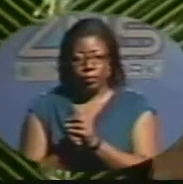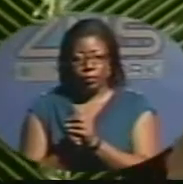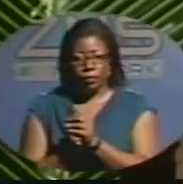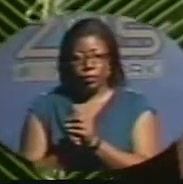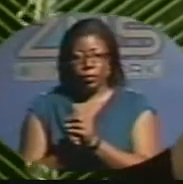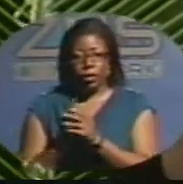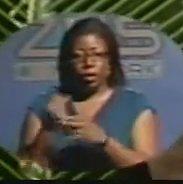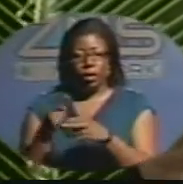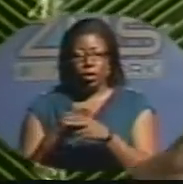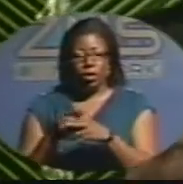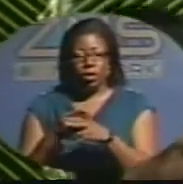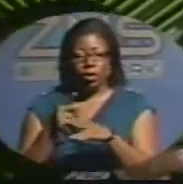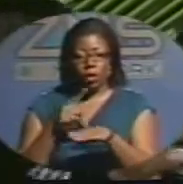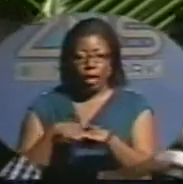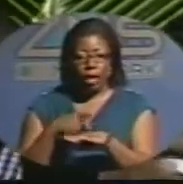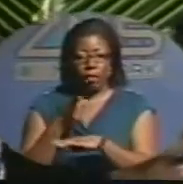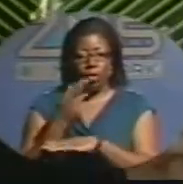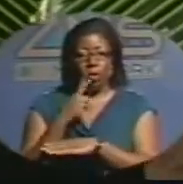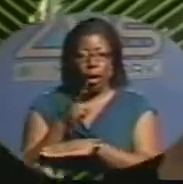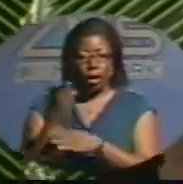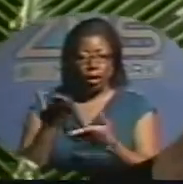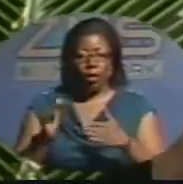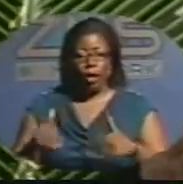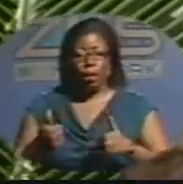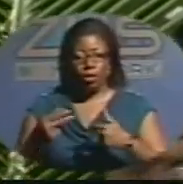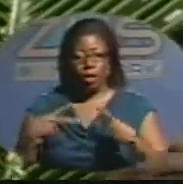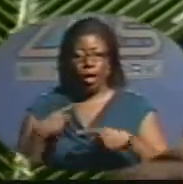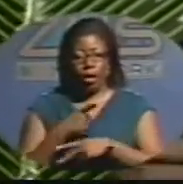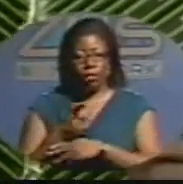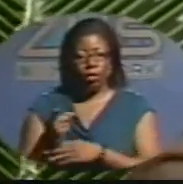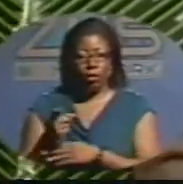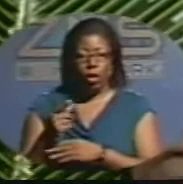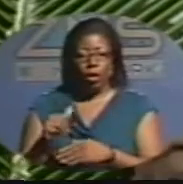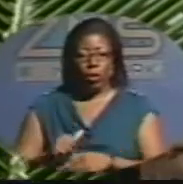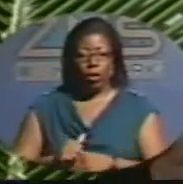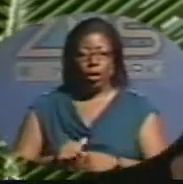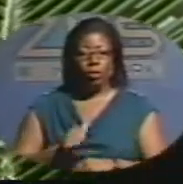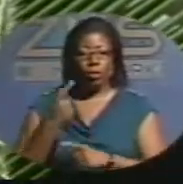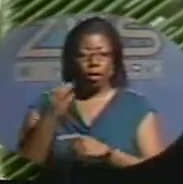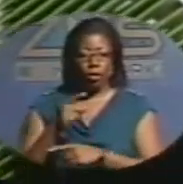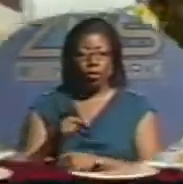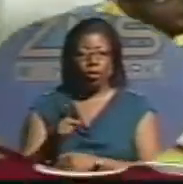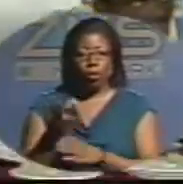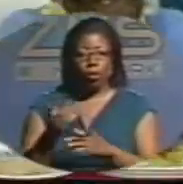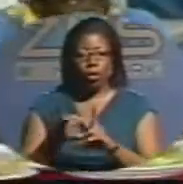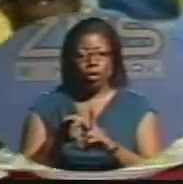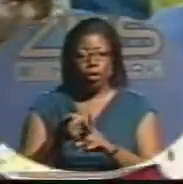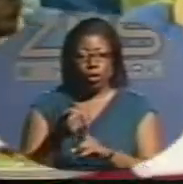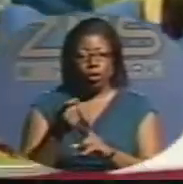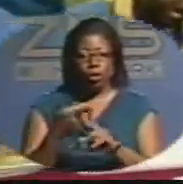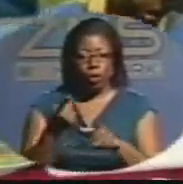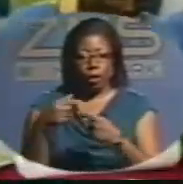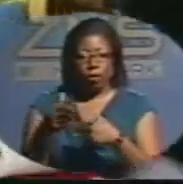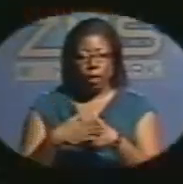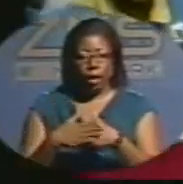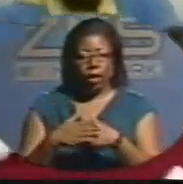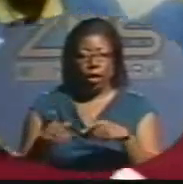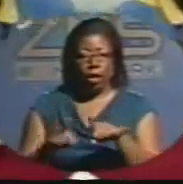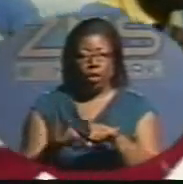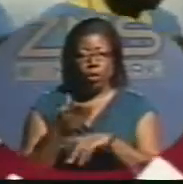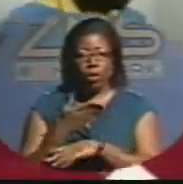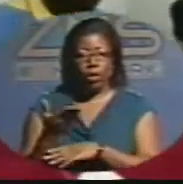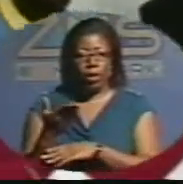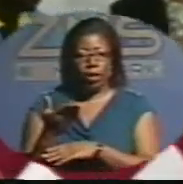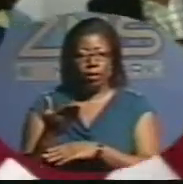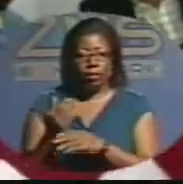that you're here, the people are excited, they're happy to have you, they're proud of you, and we want you to come back. Also making an appearance yesterday